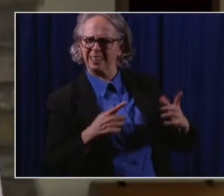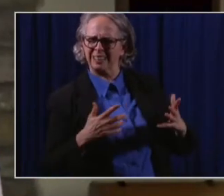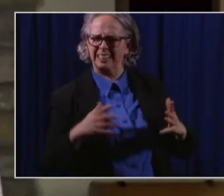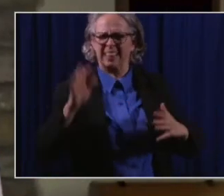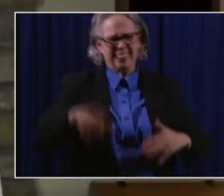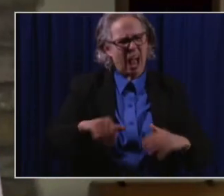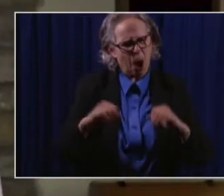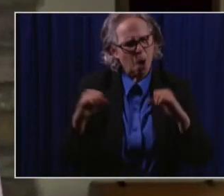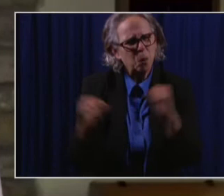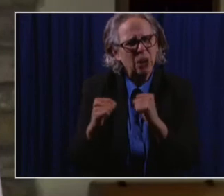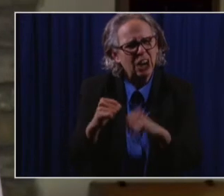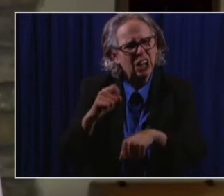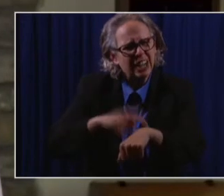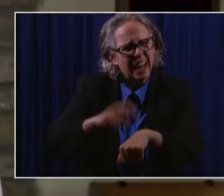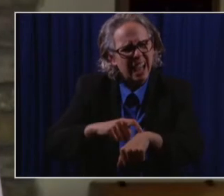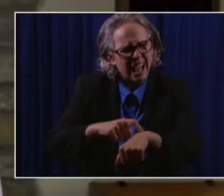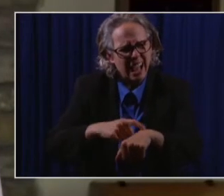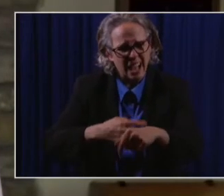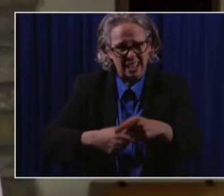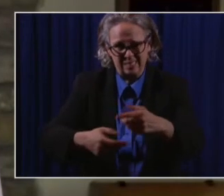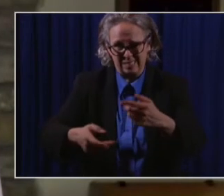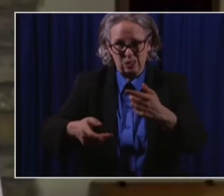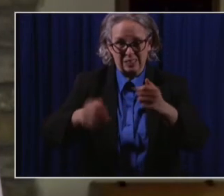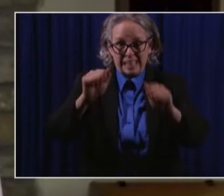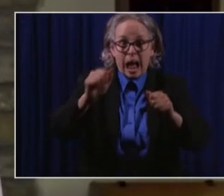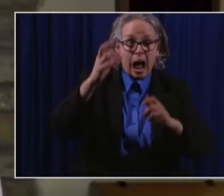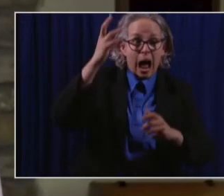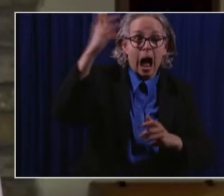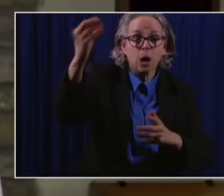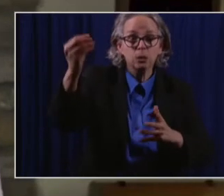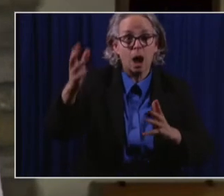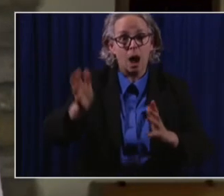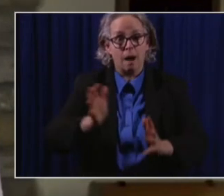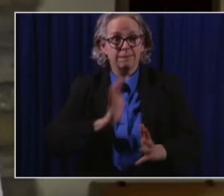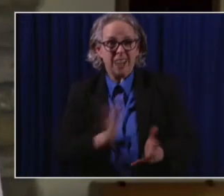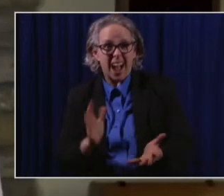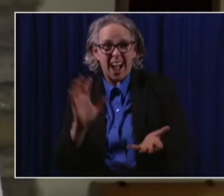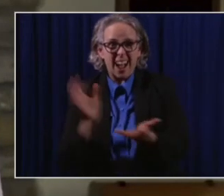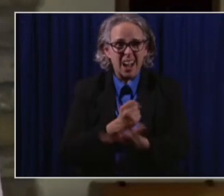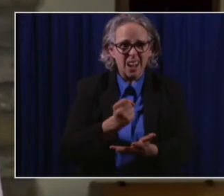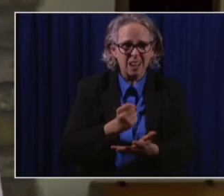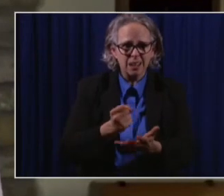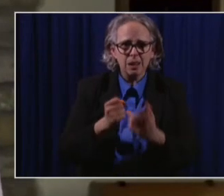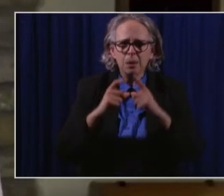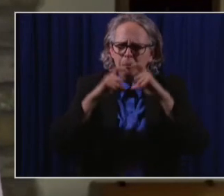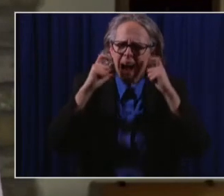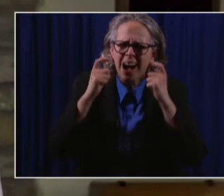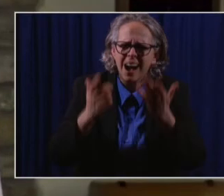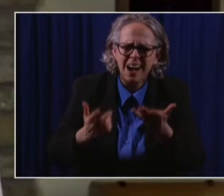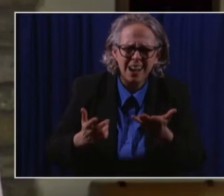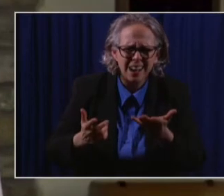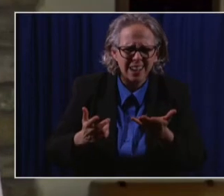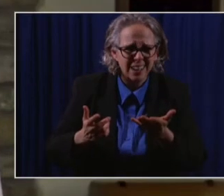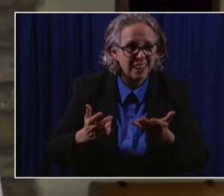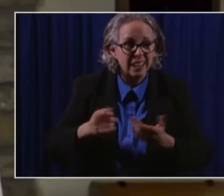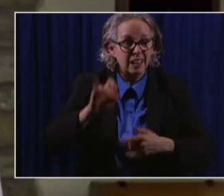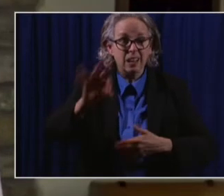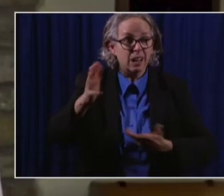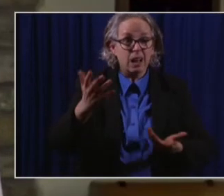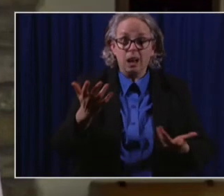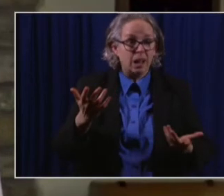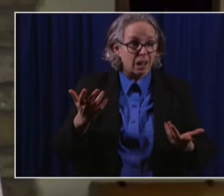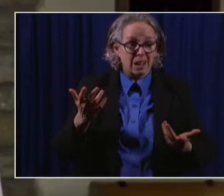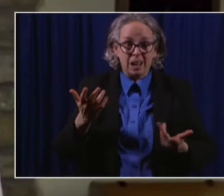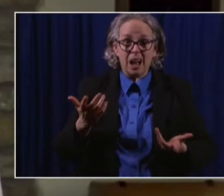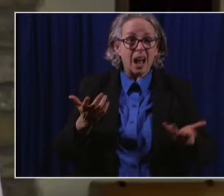outside, but at the very, wear a mask. This mask, if both people are wearing masks, the more data